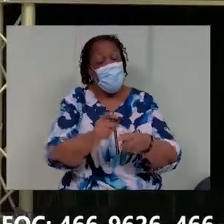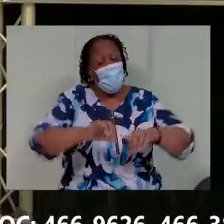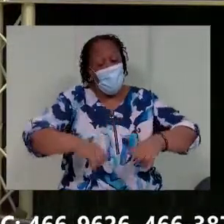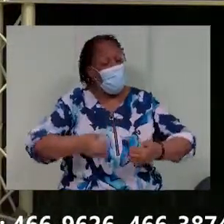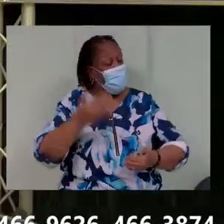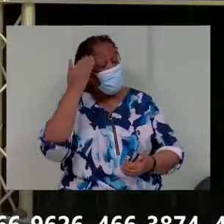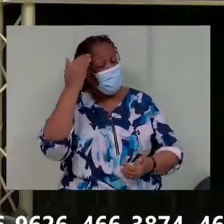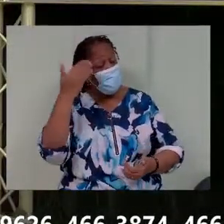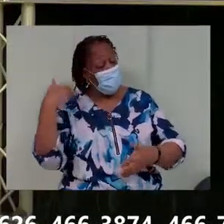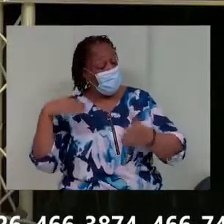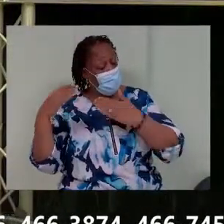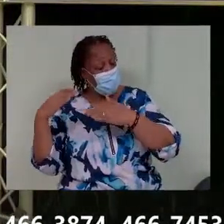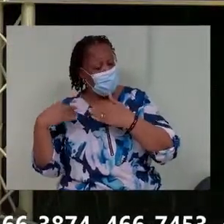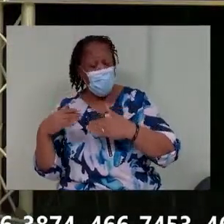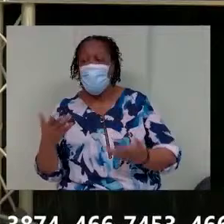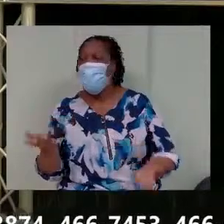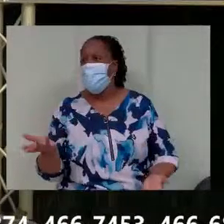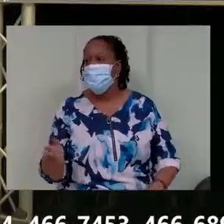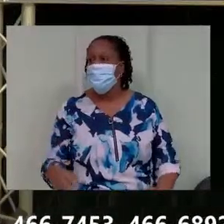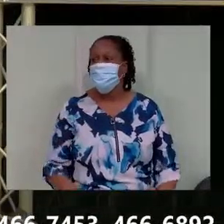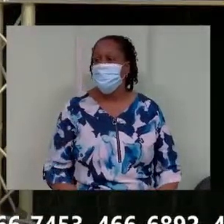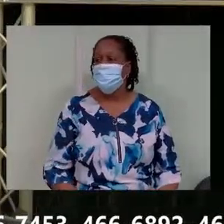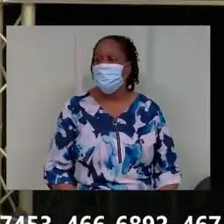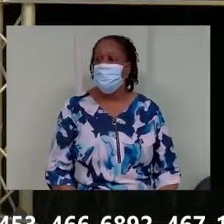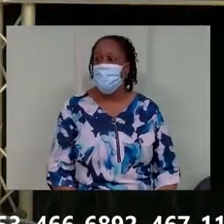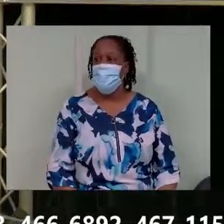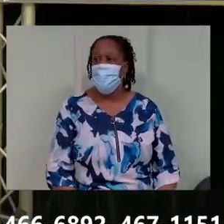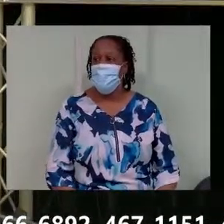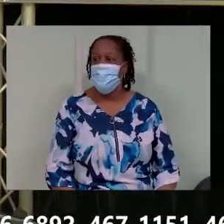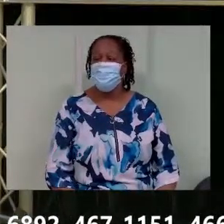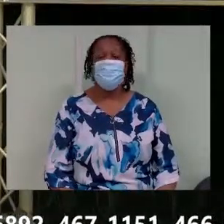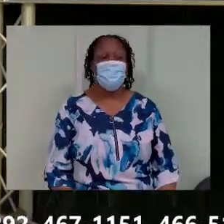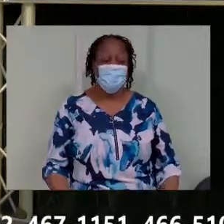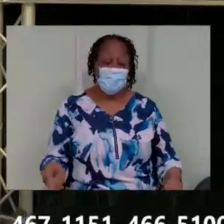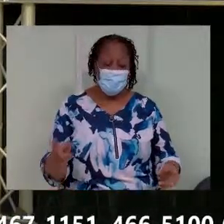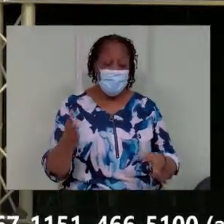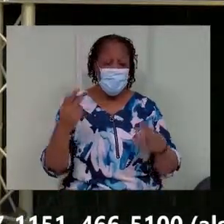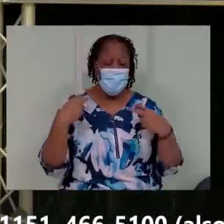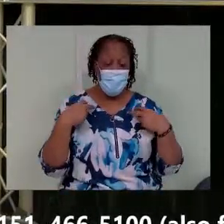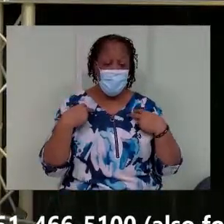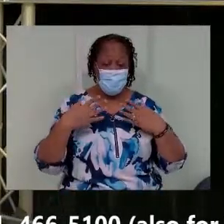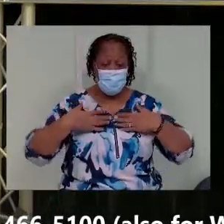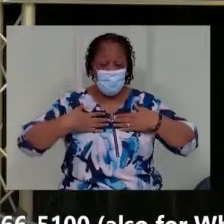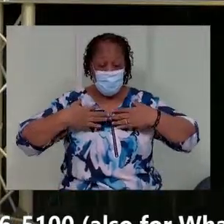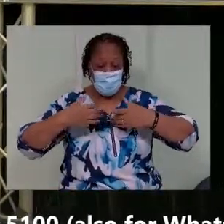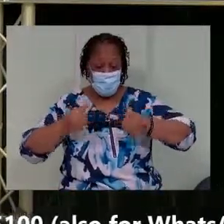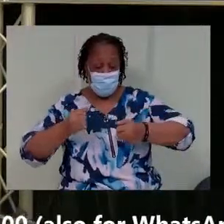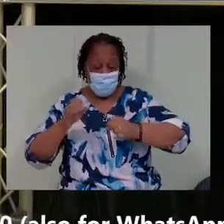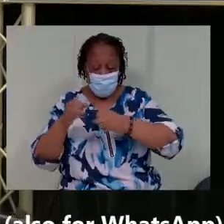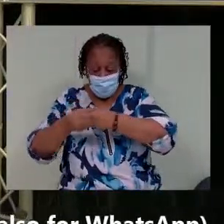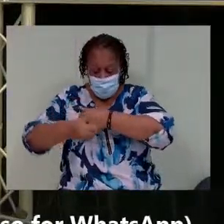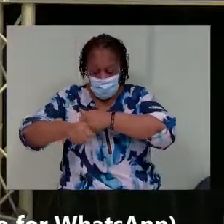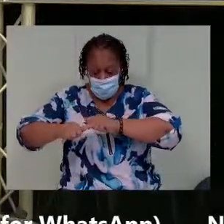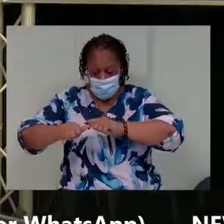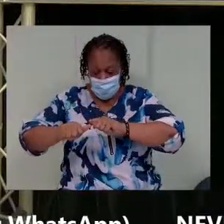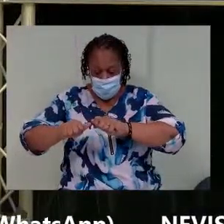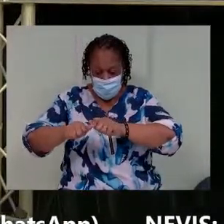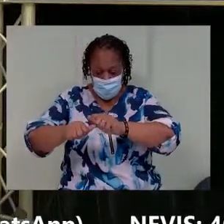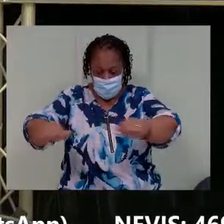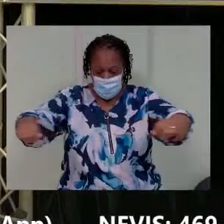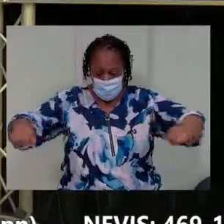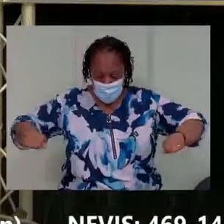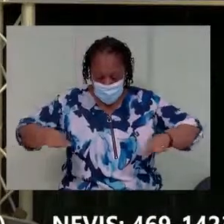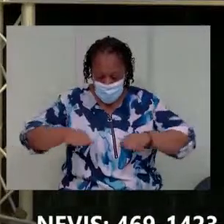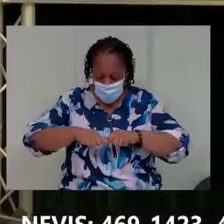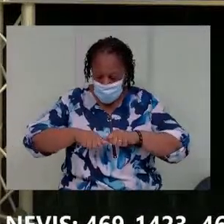develop a health section or a significant health station